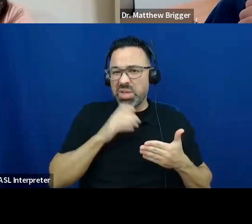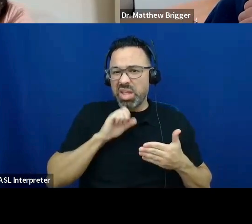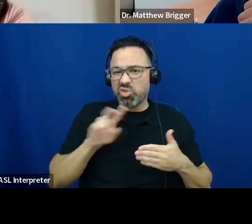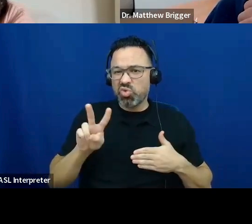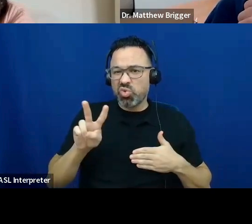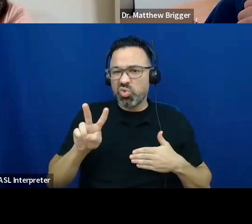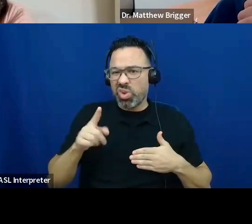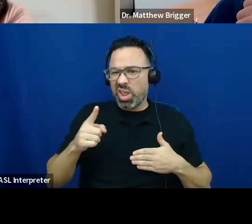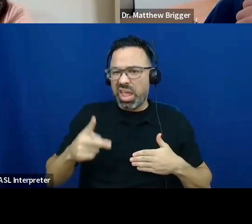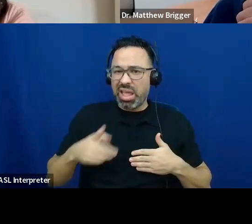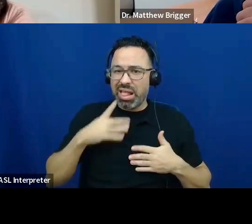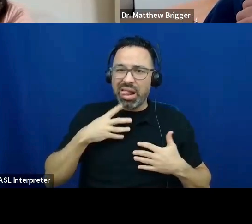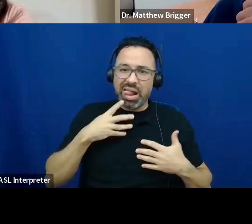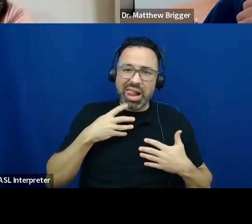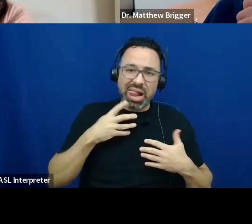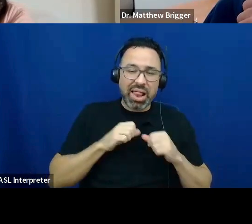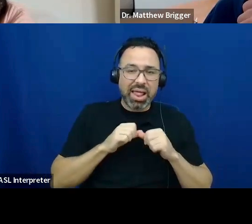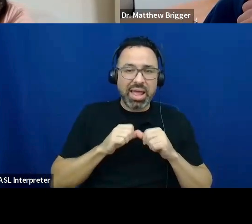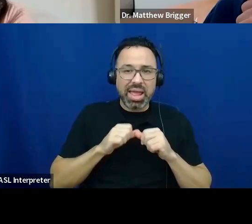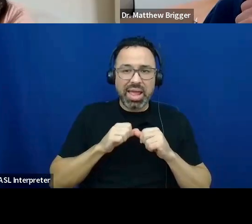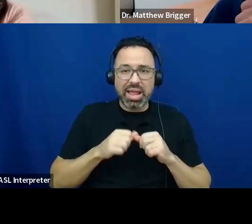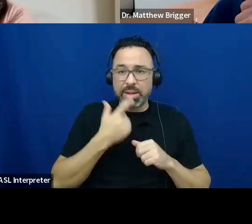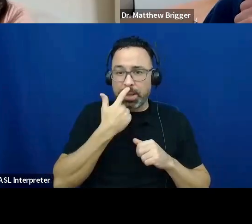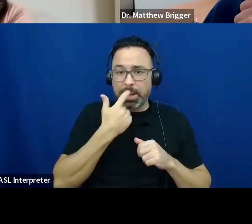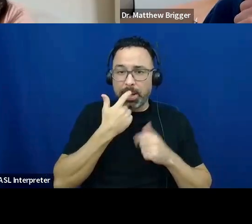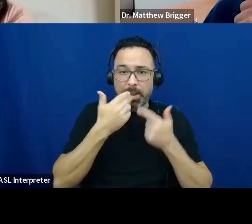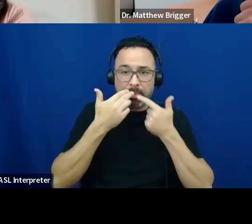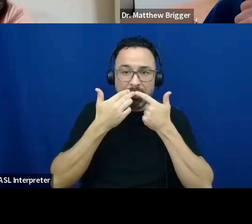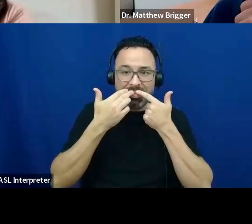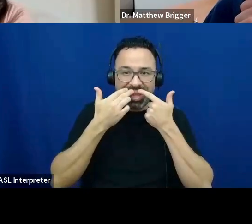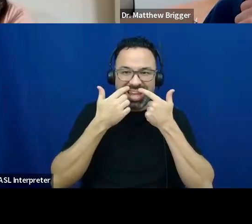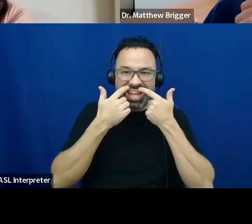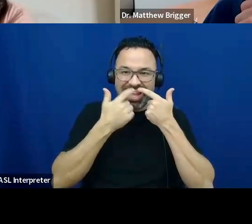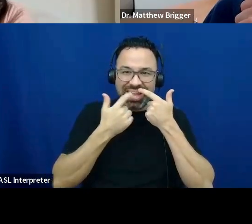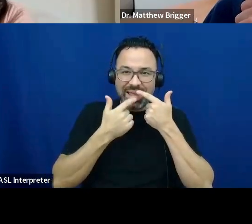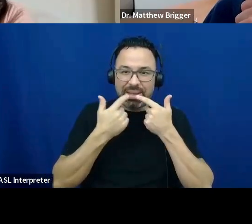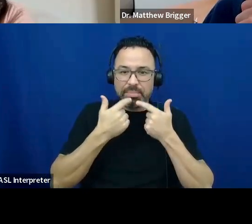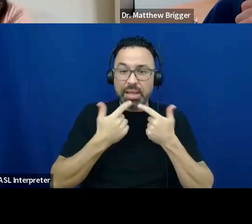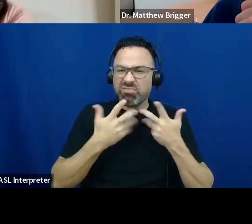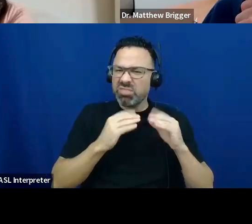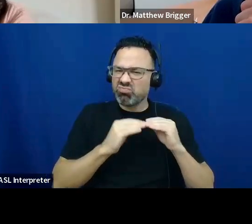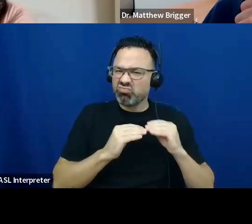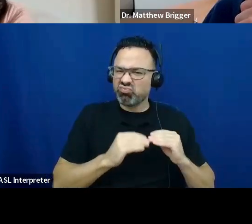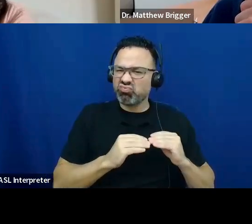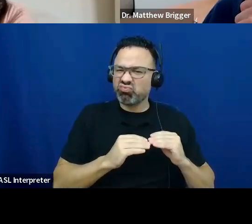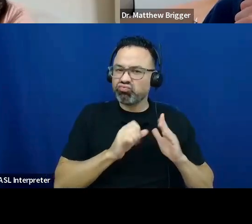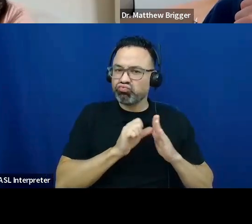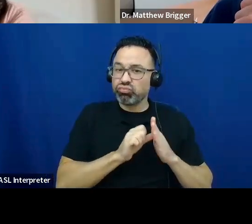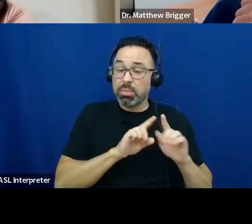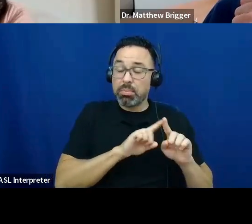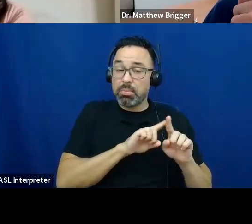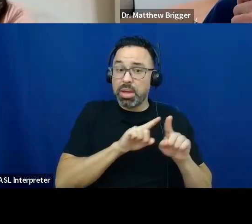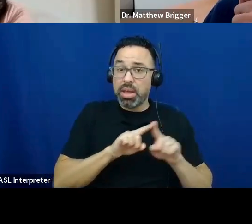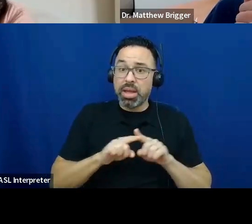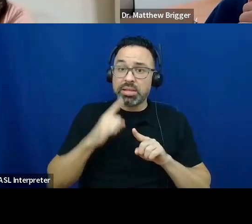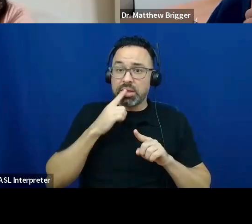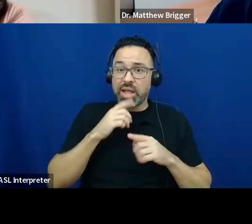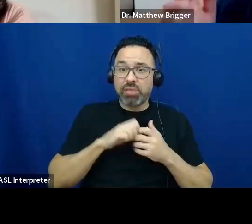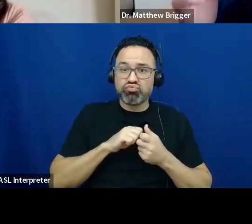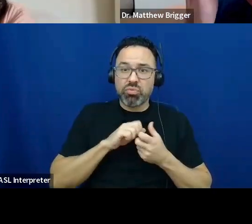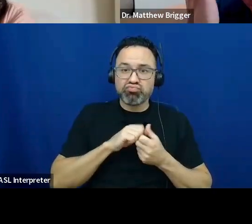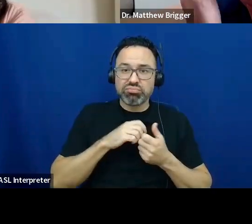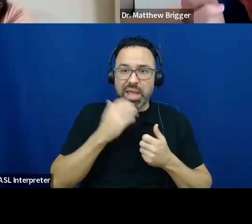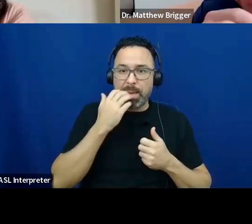drooling. She has a cleft lip and palate, and they have been corrected, but she's also constantly chewing on